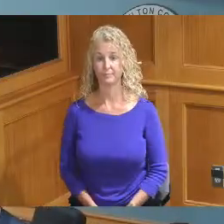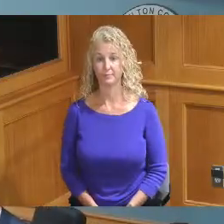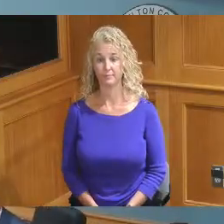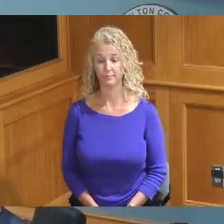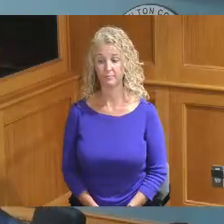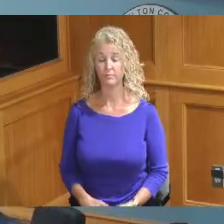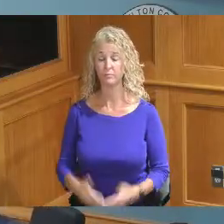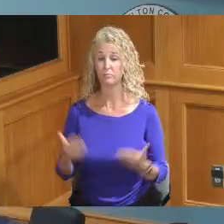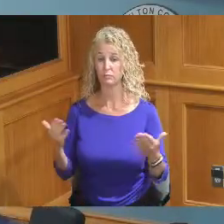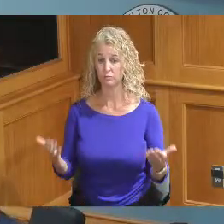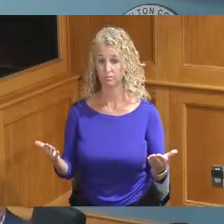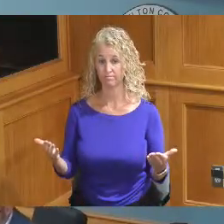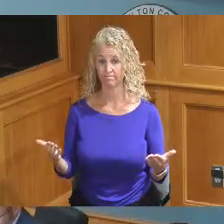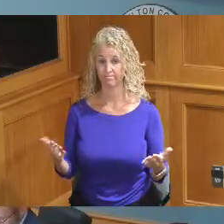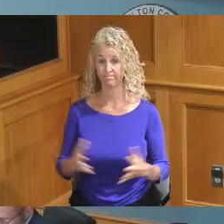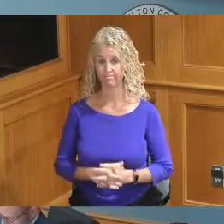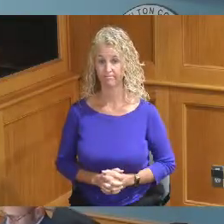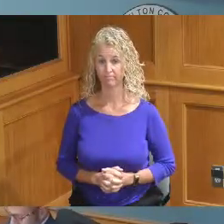So